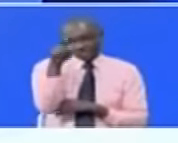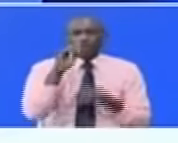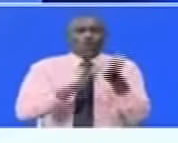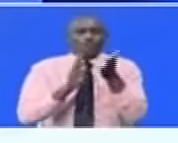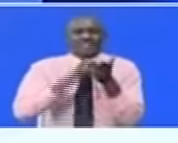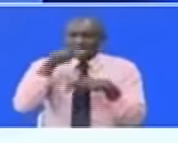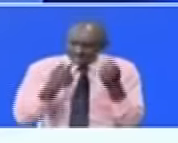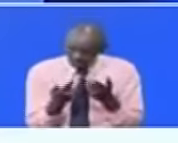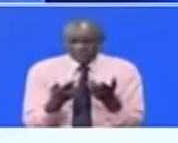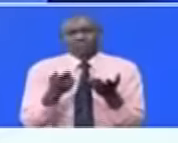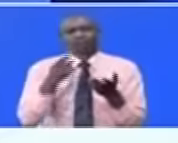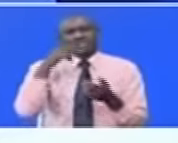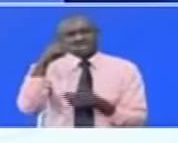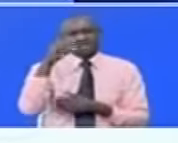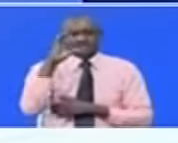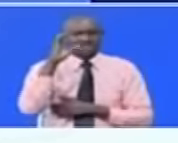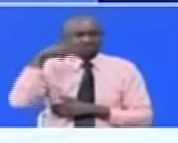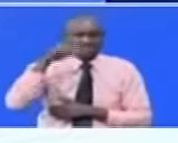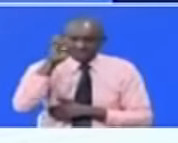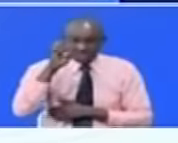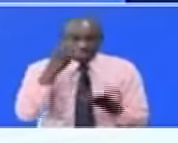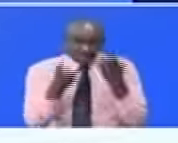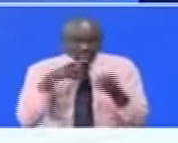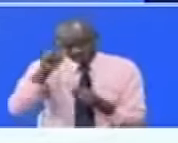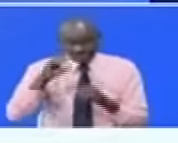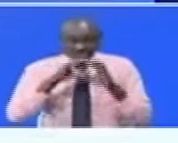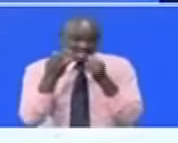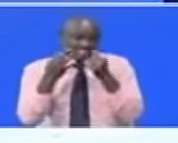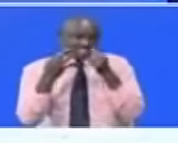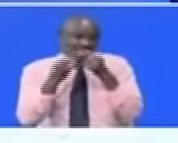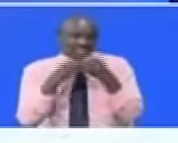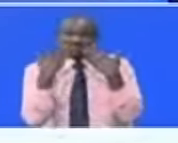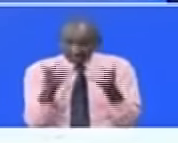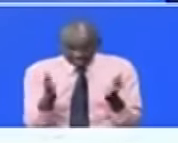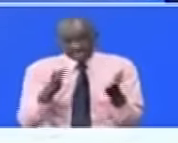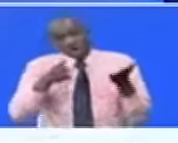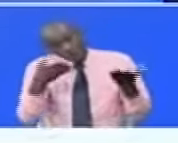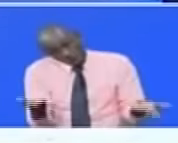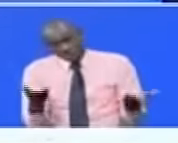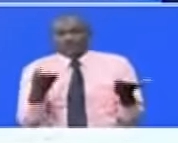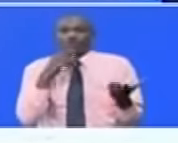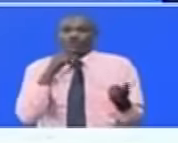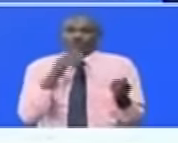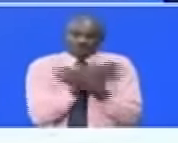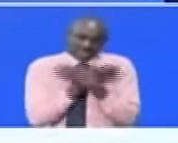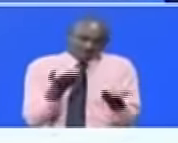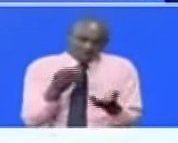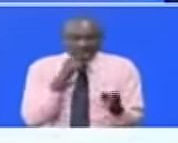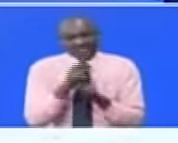on the score that you got, if you are a candidate or if you were a parent to a candidate, and what you feel about